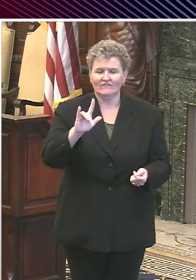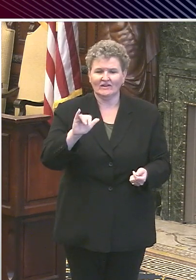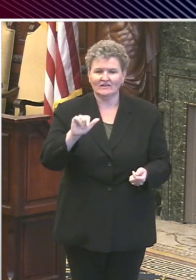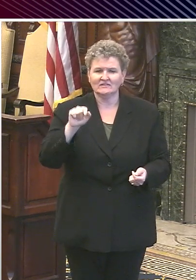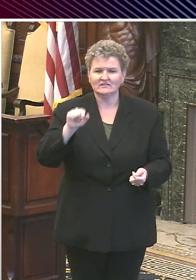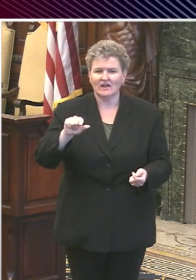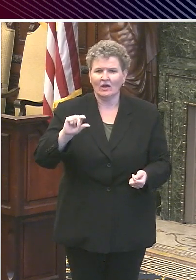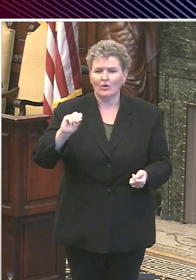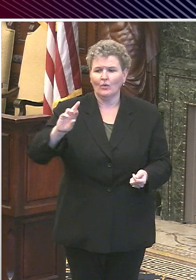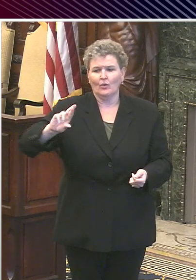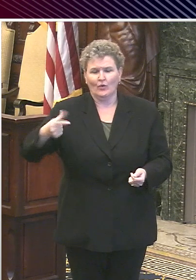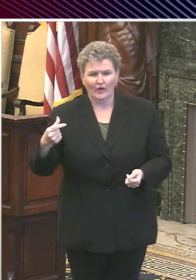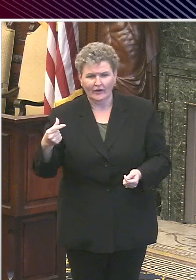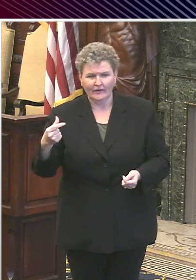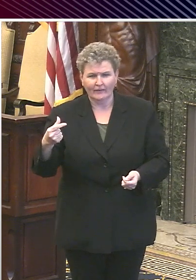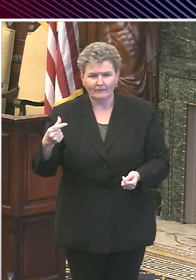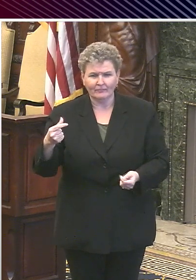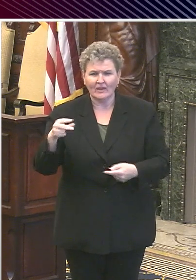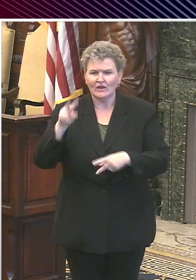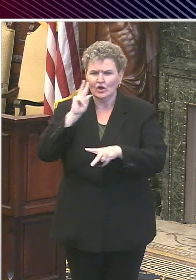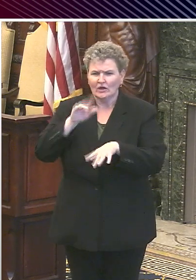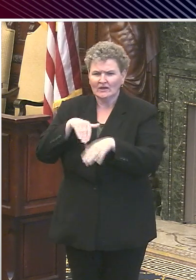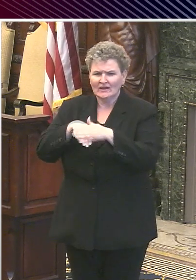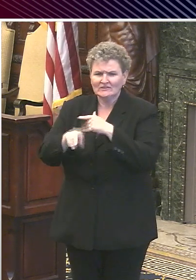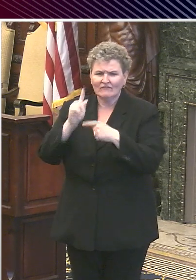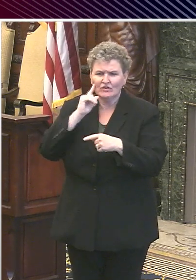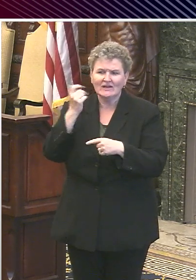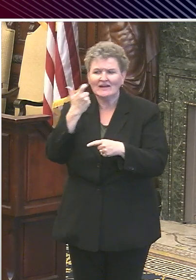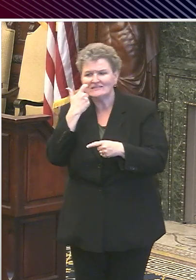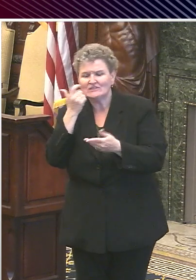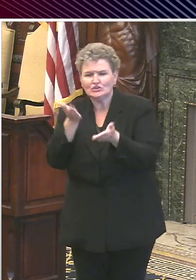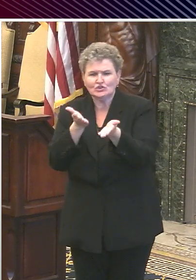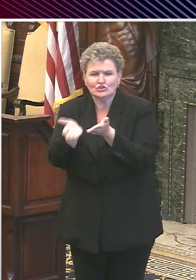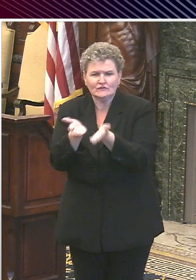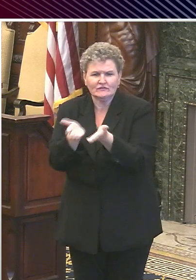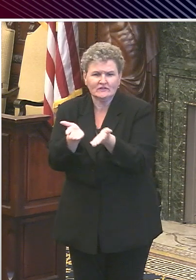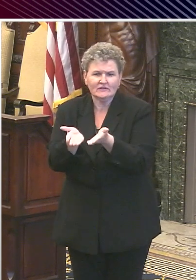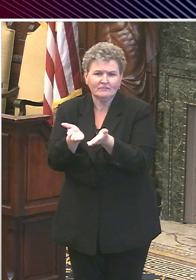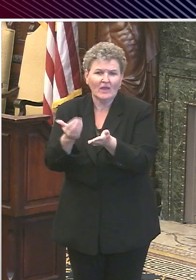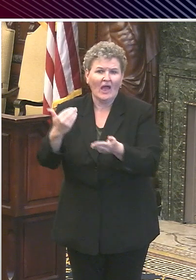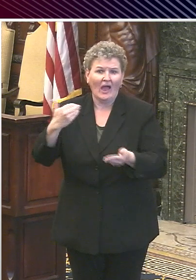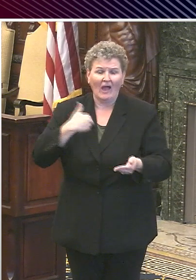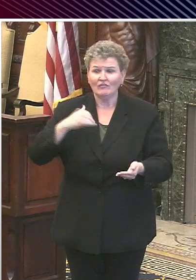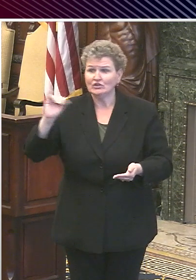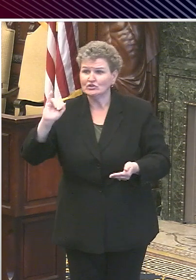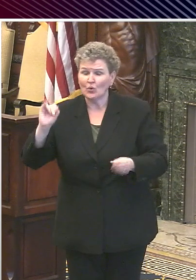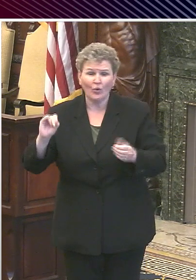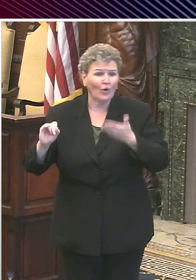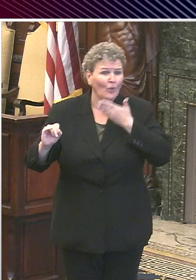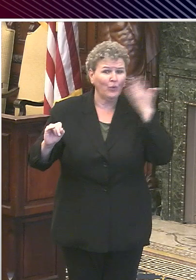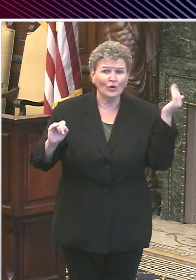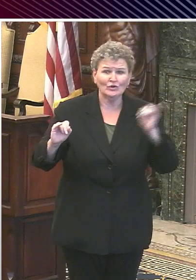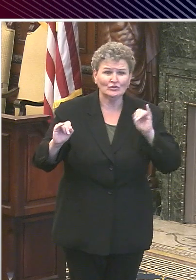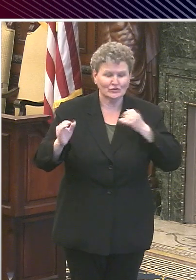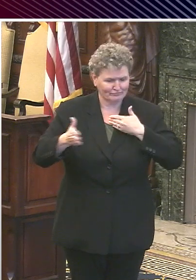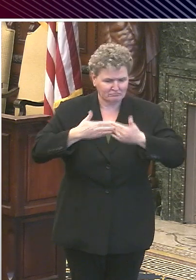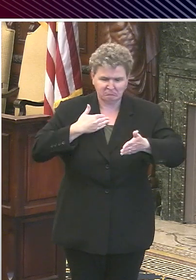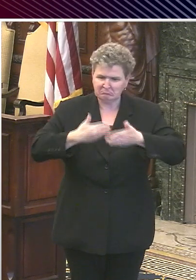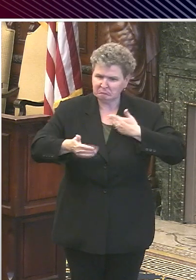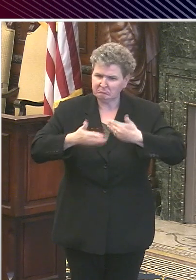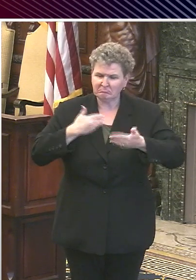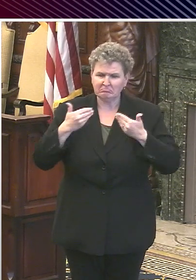cbhphilly.org to access addiction services, whether or not you have medical insurance. And remember that Recovery Month is also about